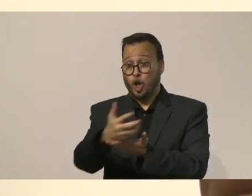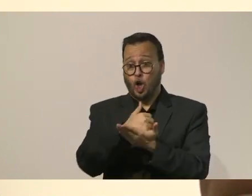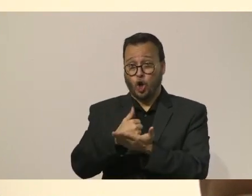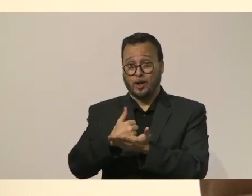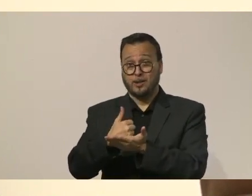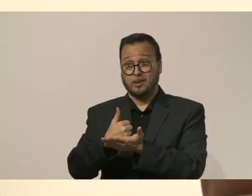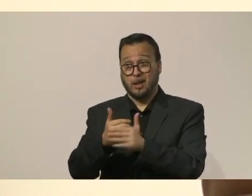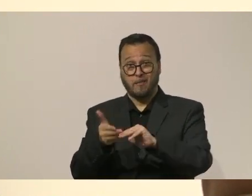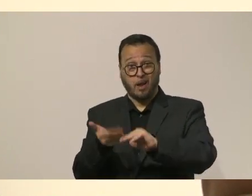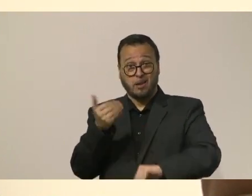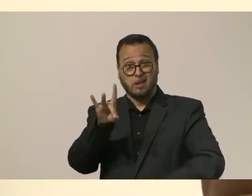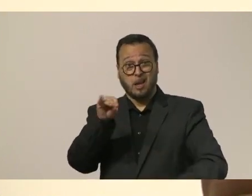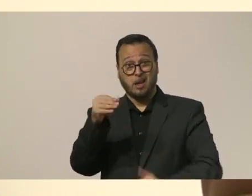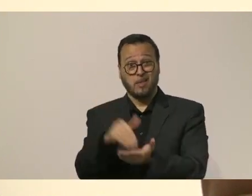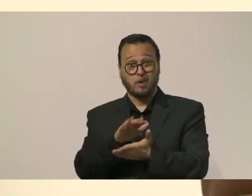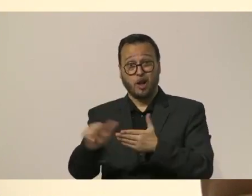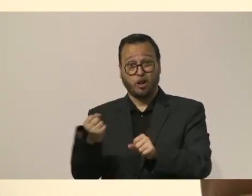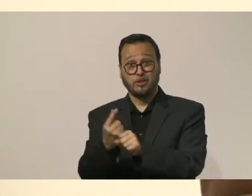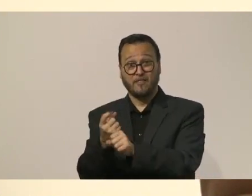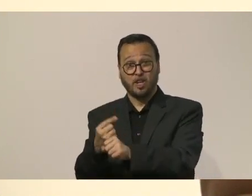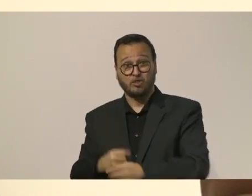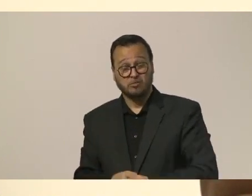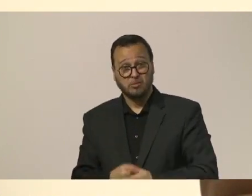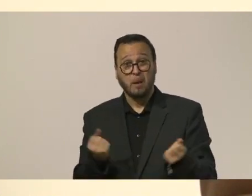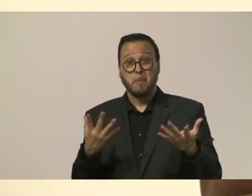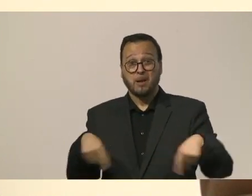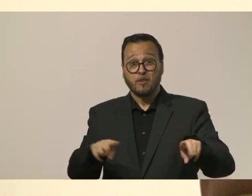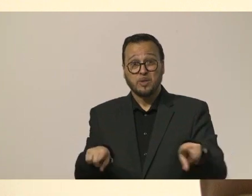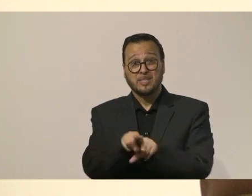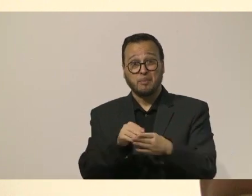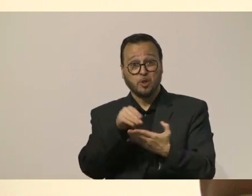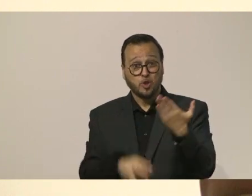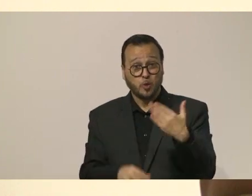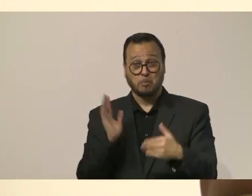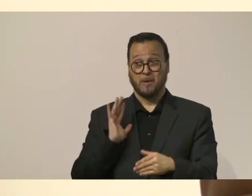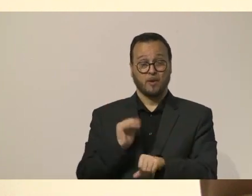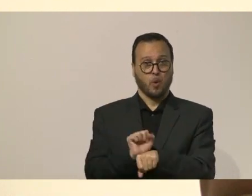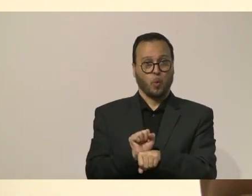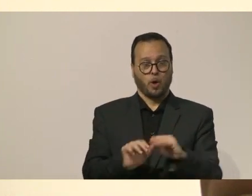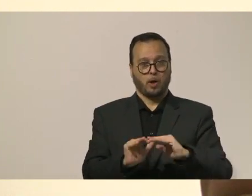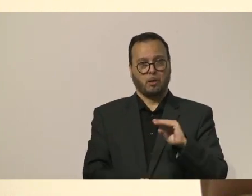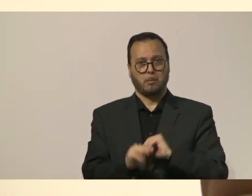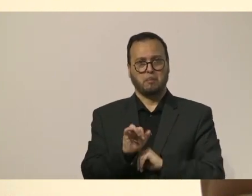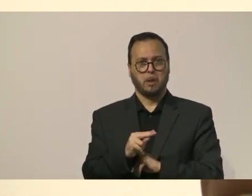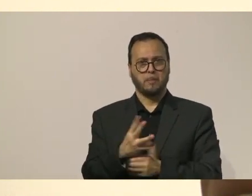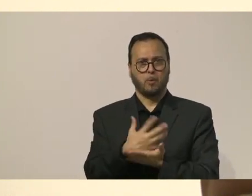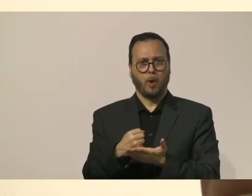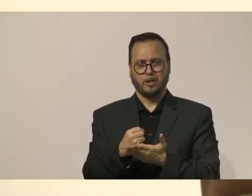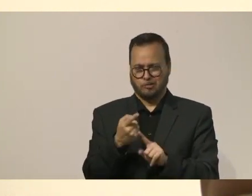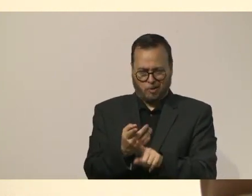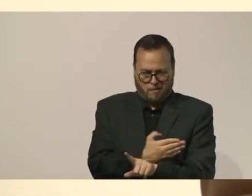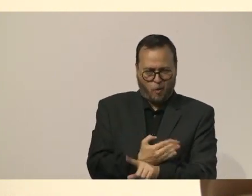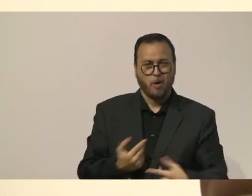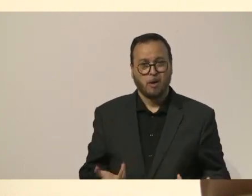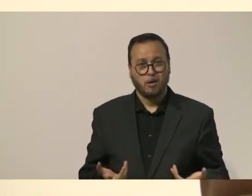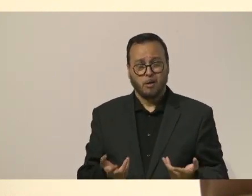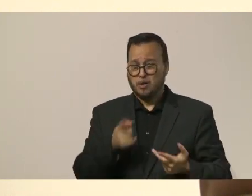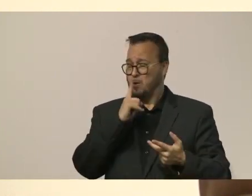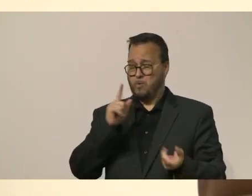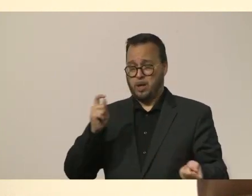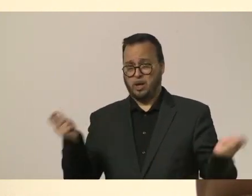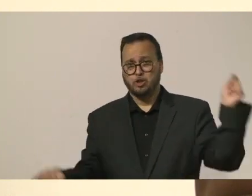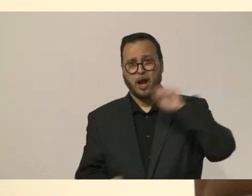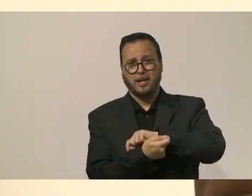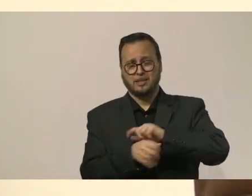of at least $80,000 a year. Many of these same students are working minimum wage just prior to this. This is really transformational and